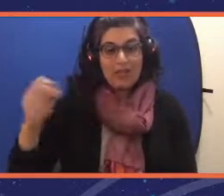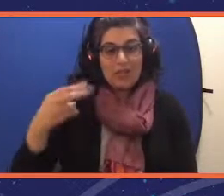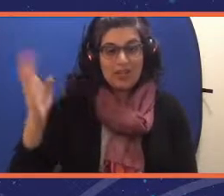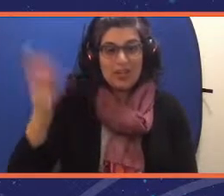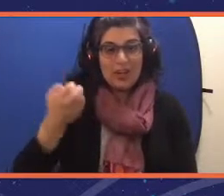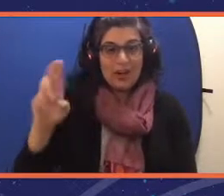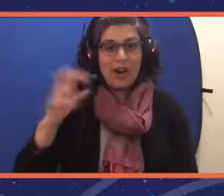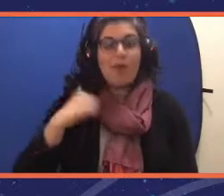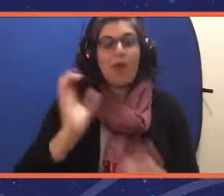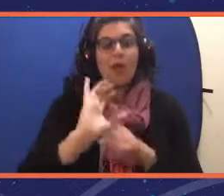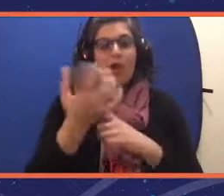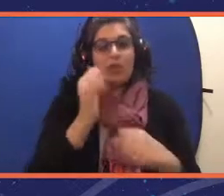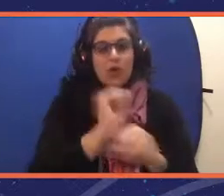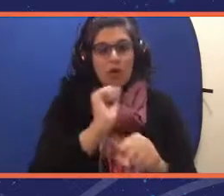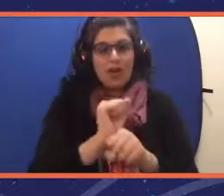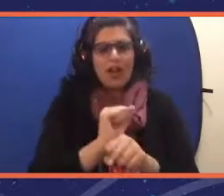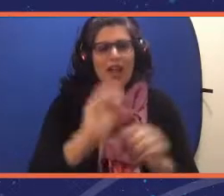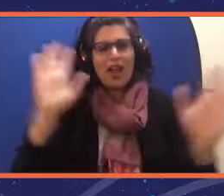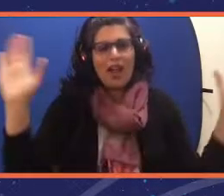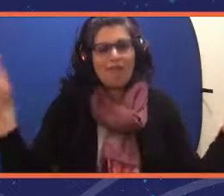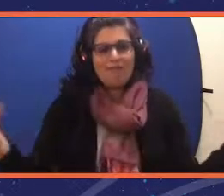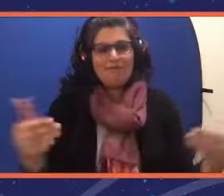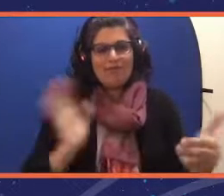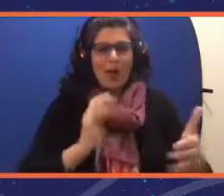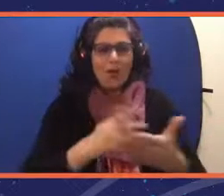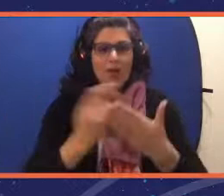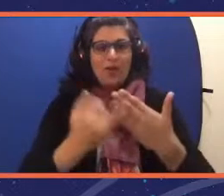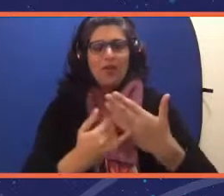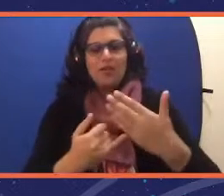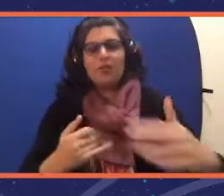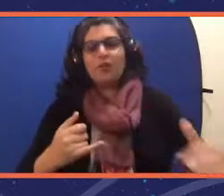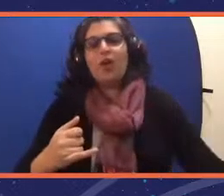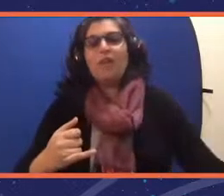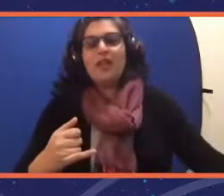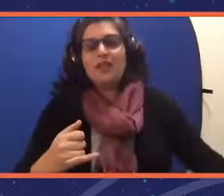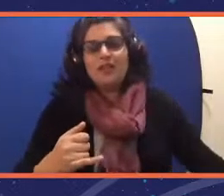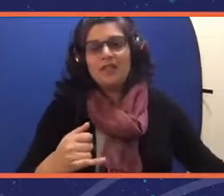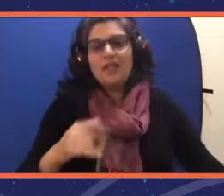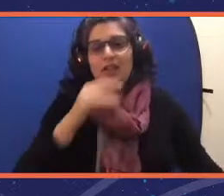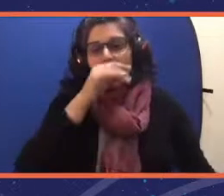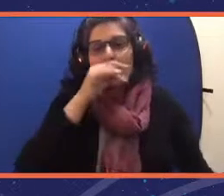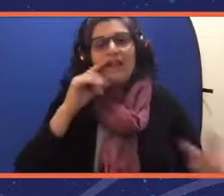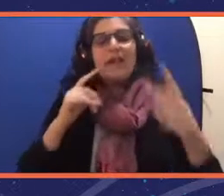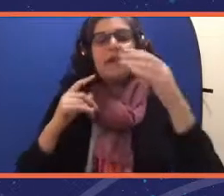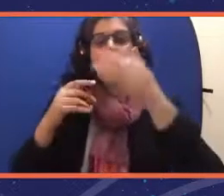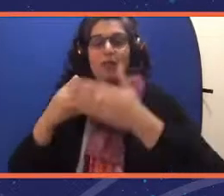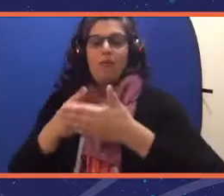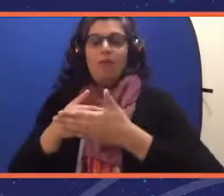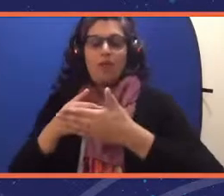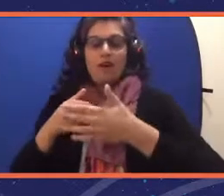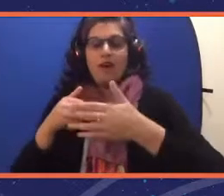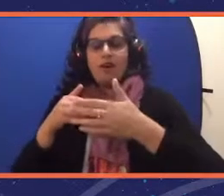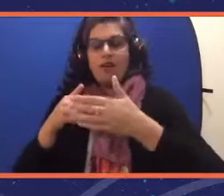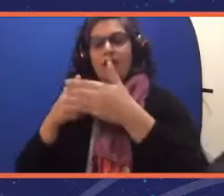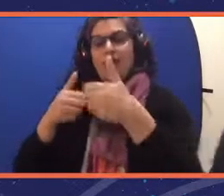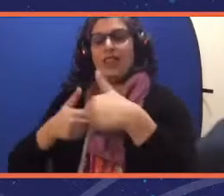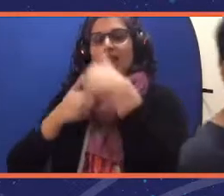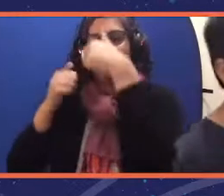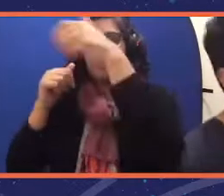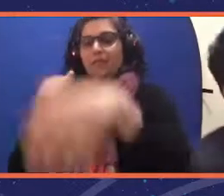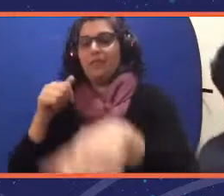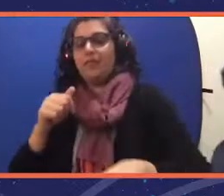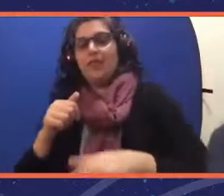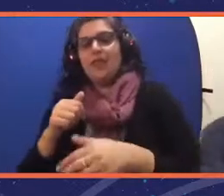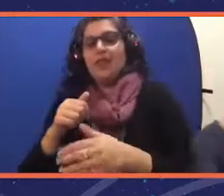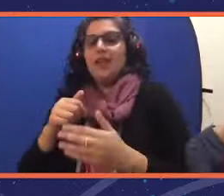worker. And I just want to briefly introduce our project before Diana blesses us with a live reading. We have a children's book exploring the concept of